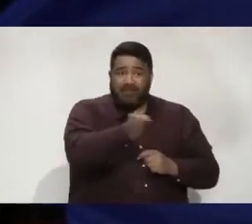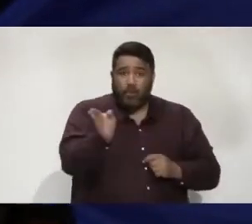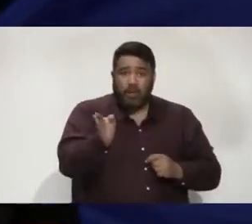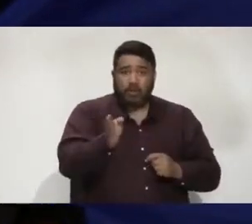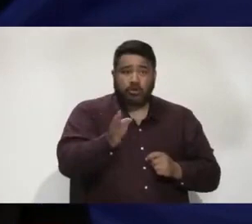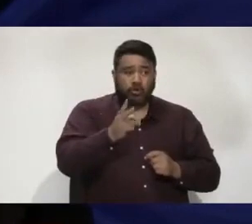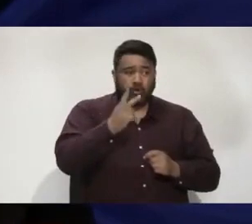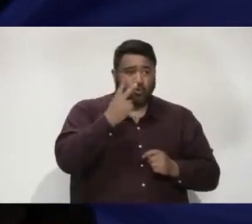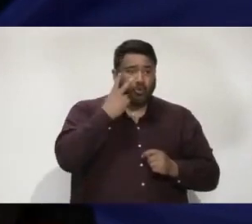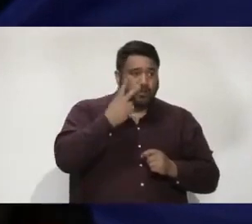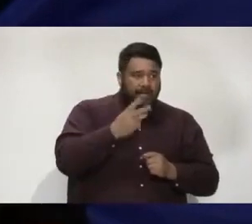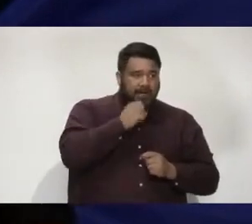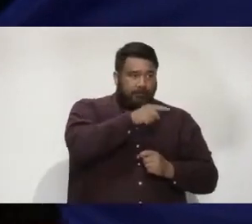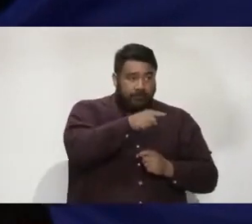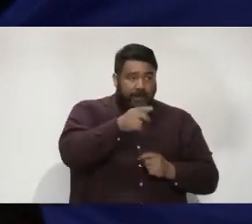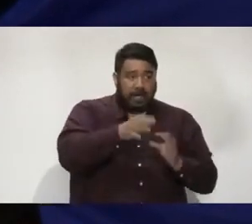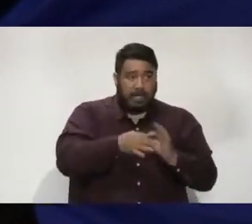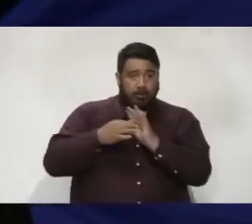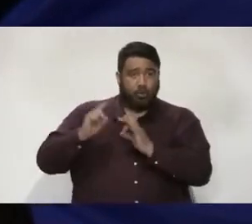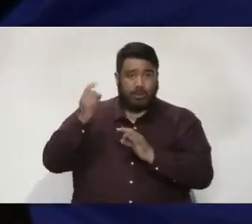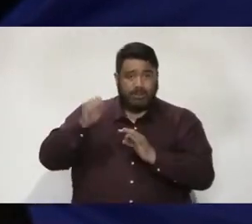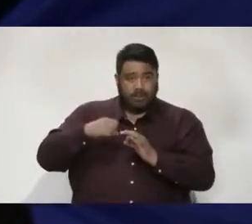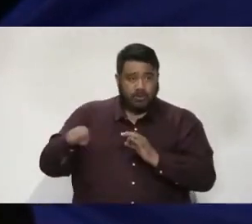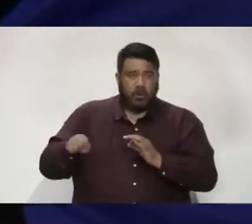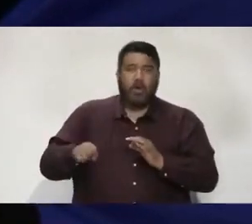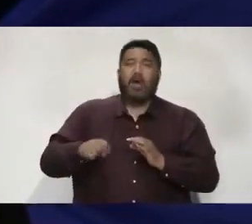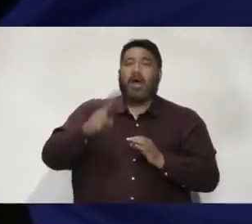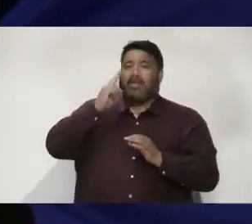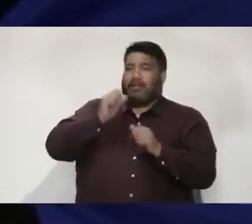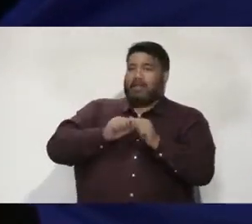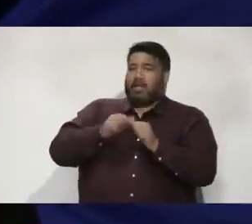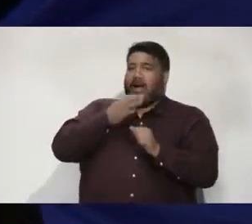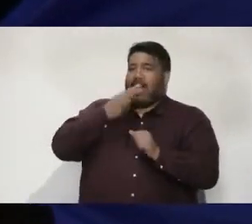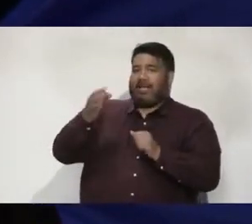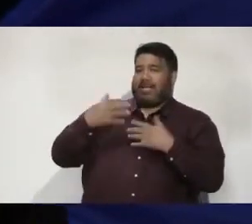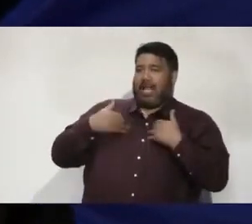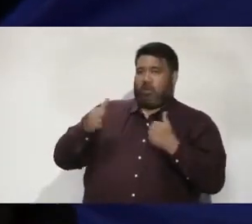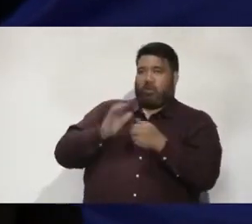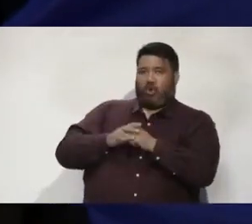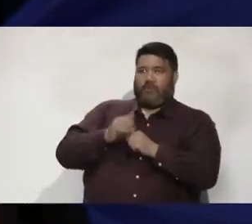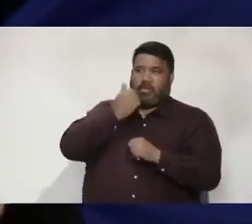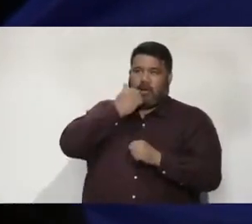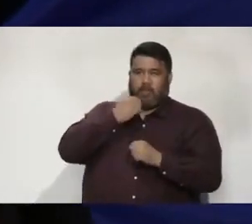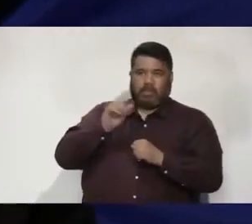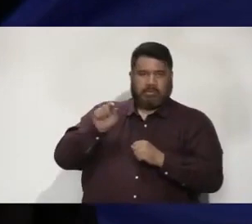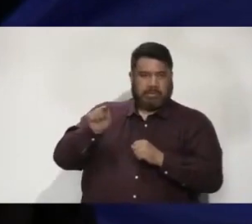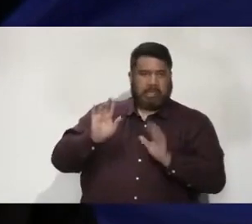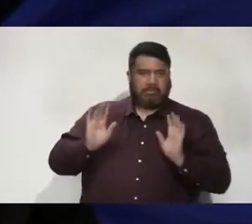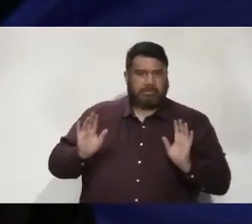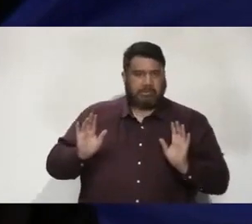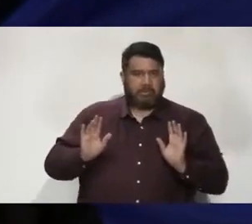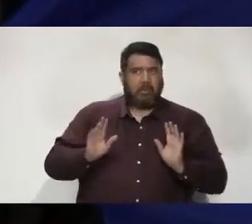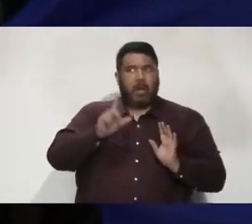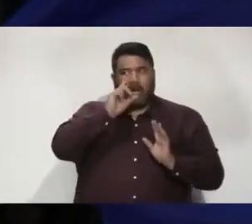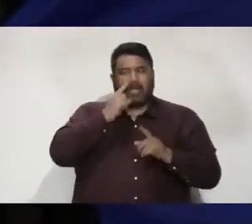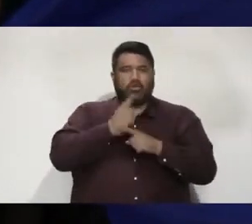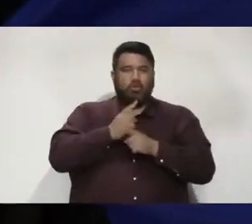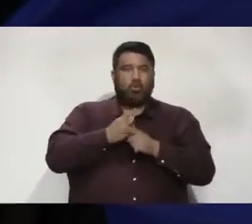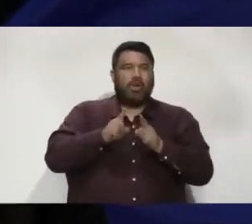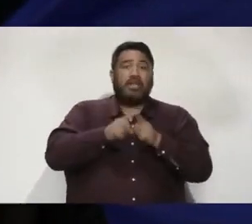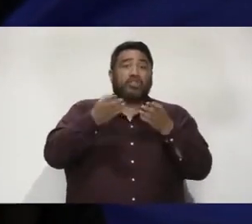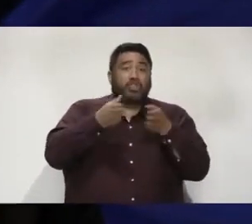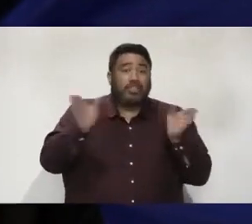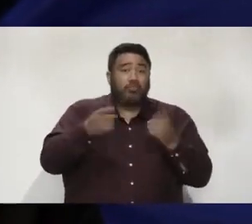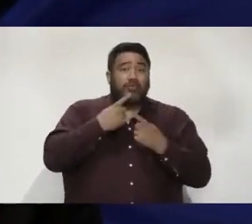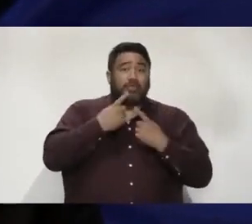genomic link? So I'll leave health to give you the absolute numbers on that, but I can speak in broad principles around that.